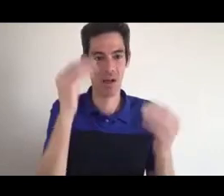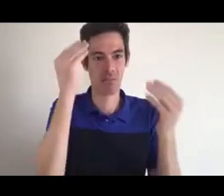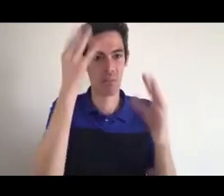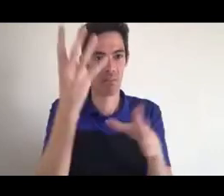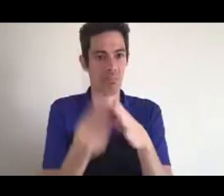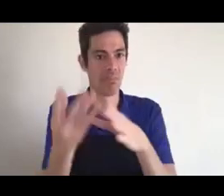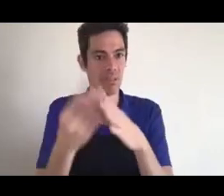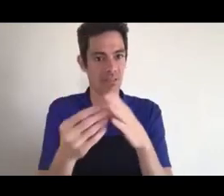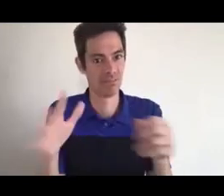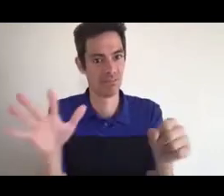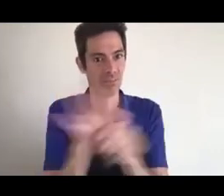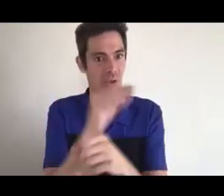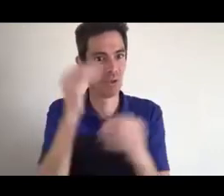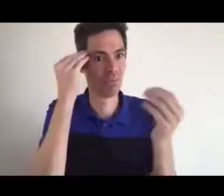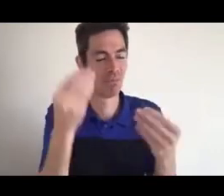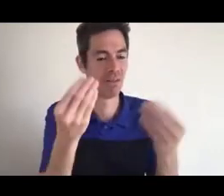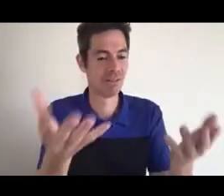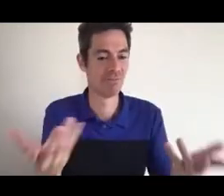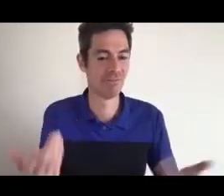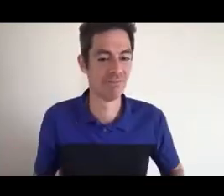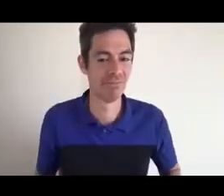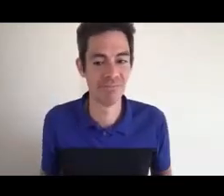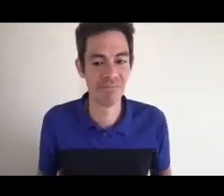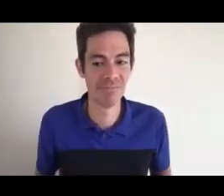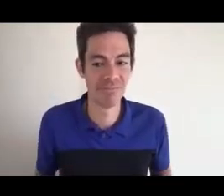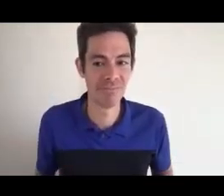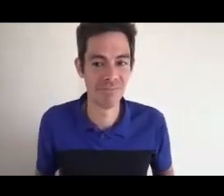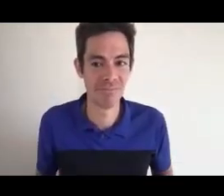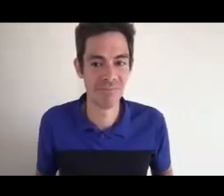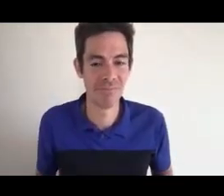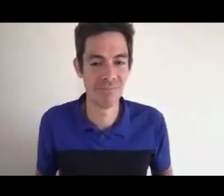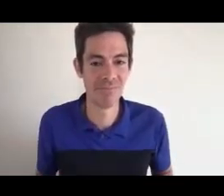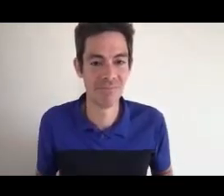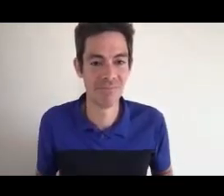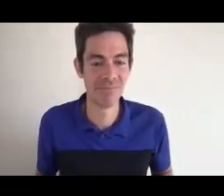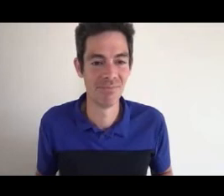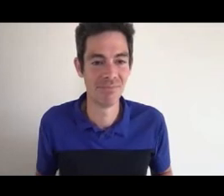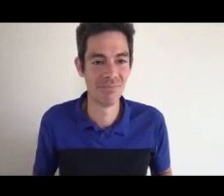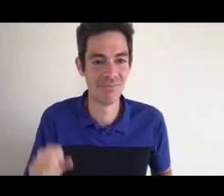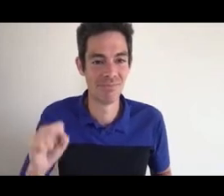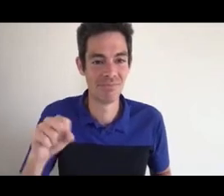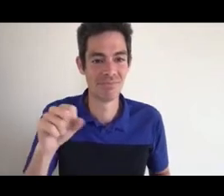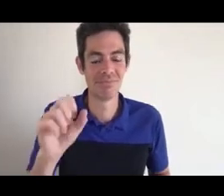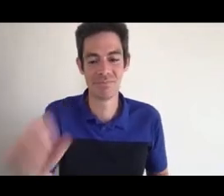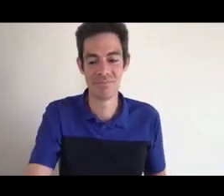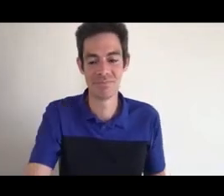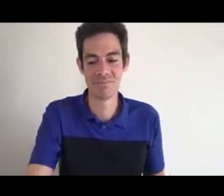as you show it in sign, all the information is there and it's very visual.